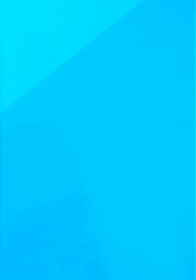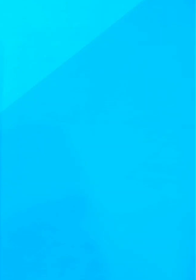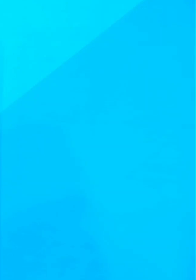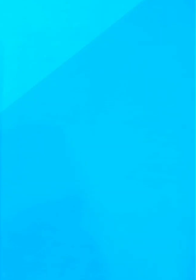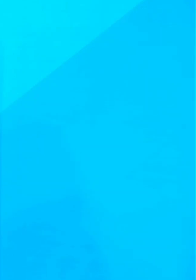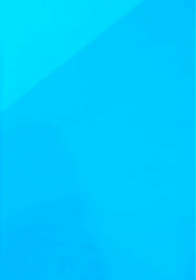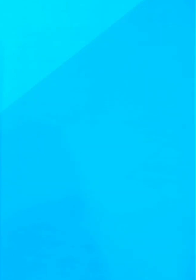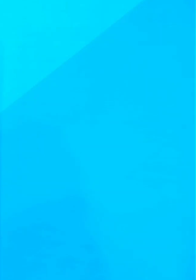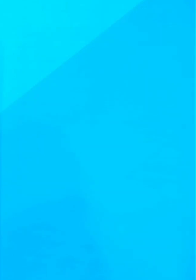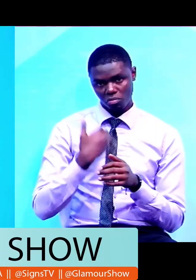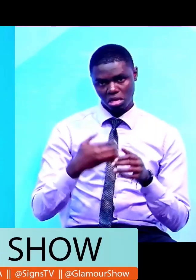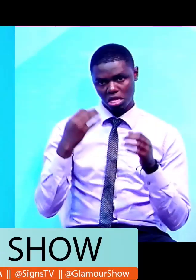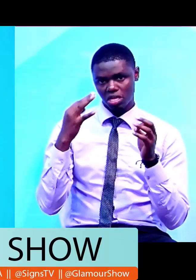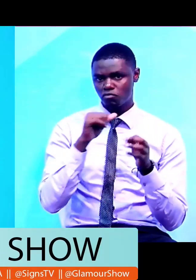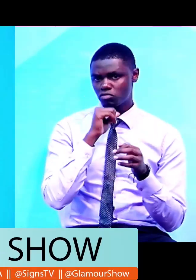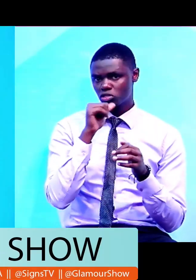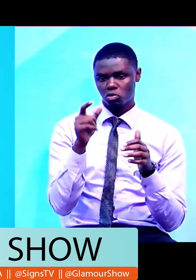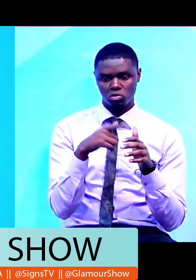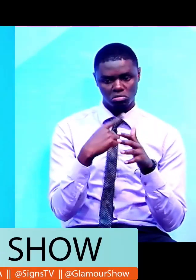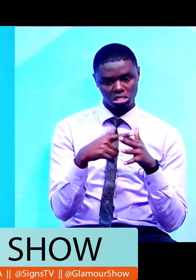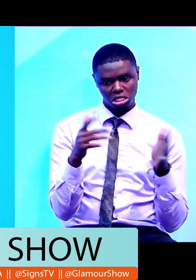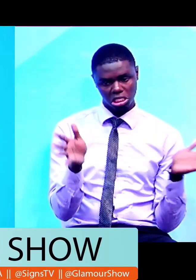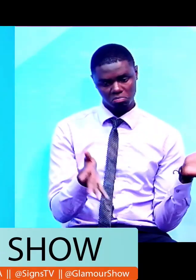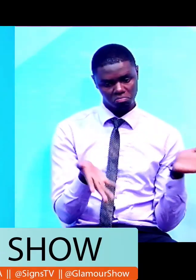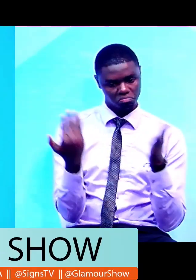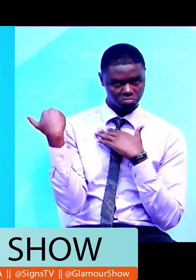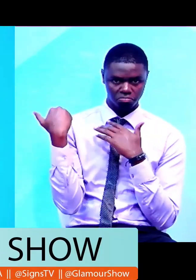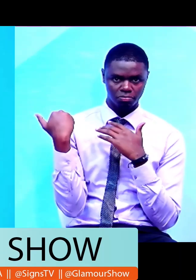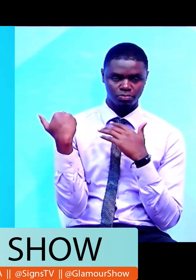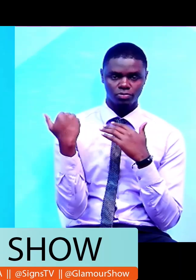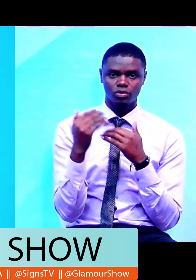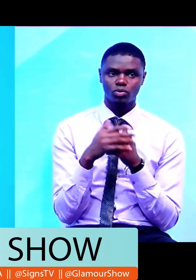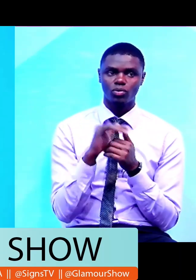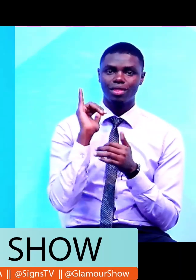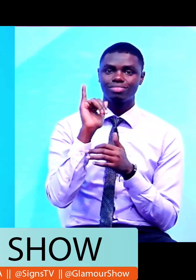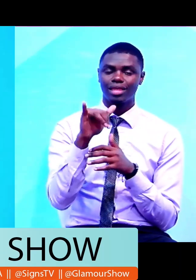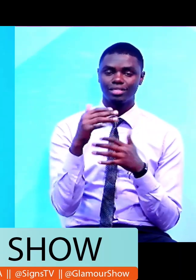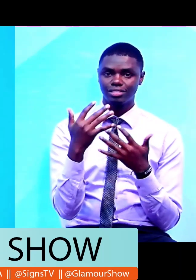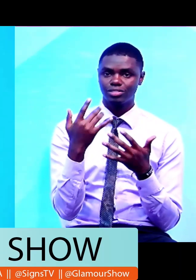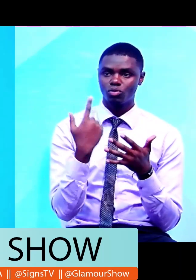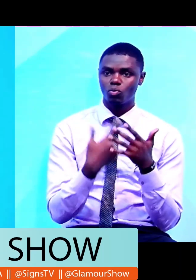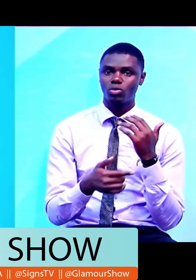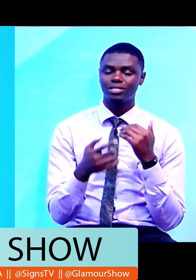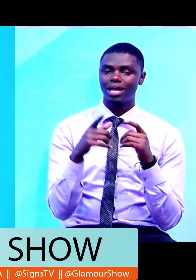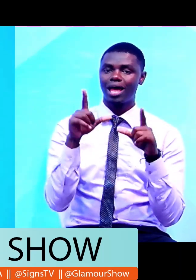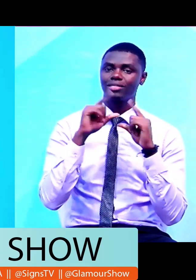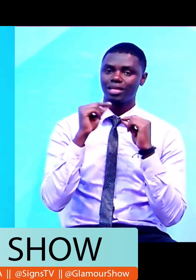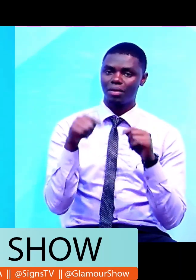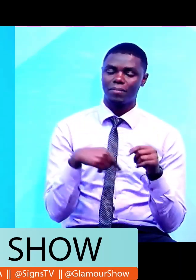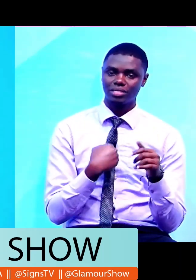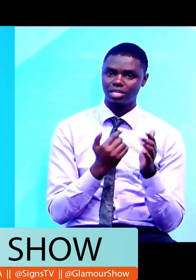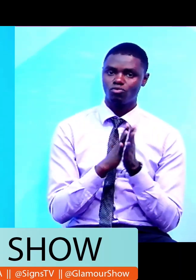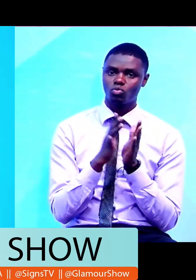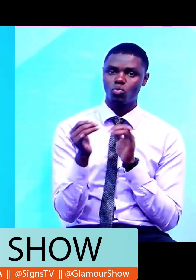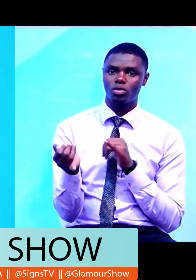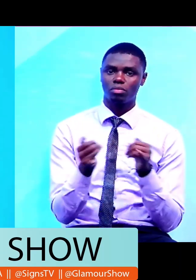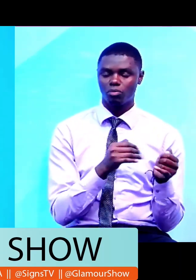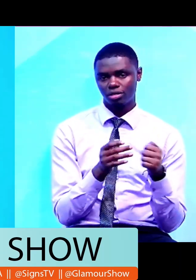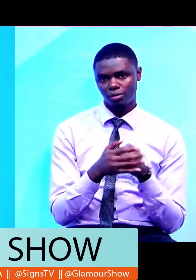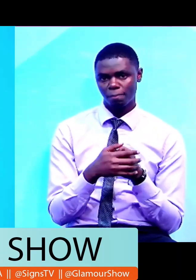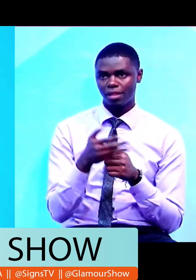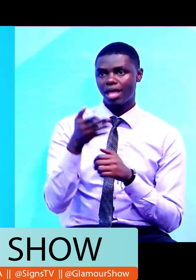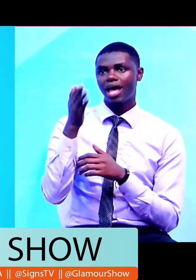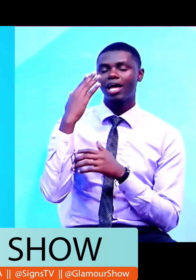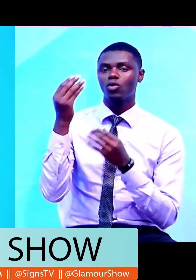for me. If it's not for me, take it away. So that is what I told myself with modeling, and God